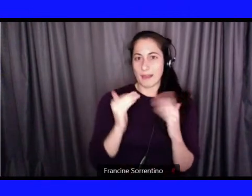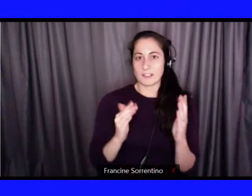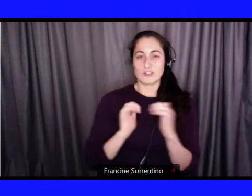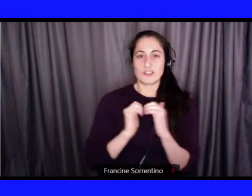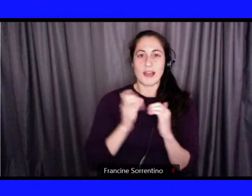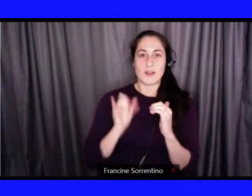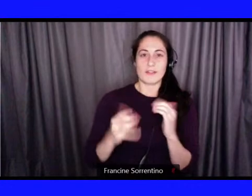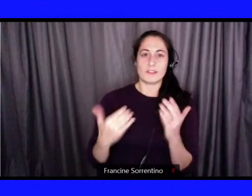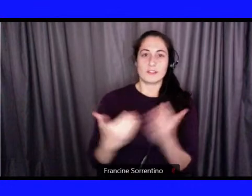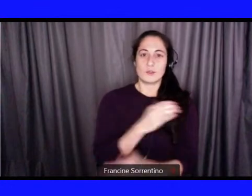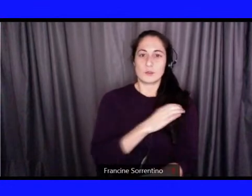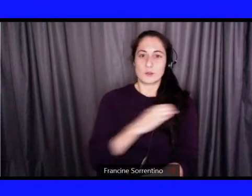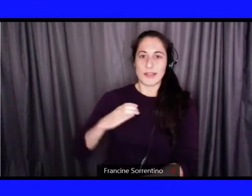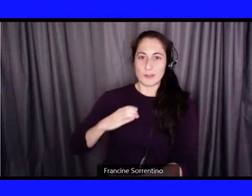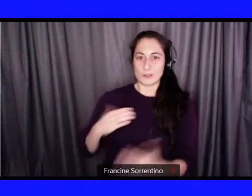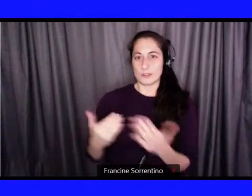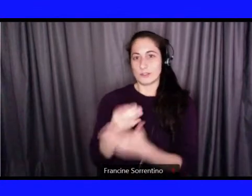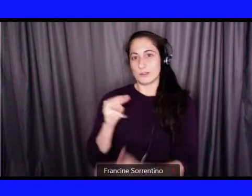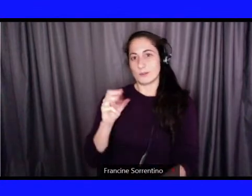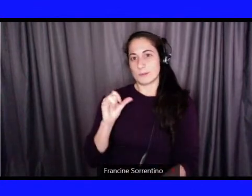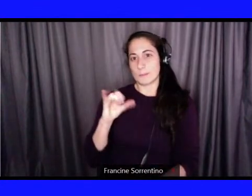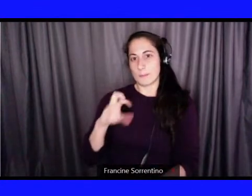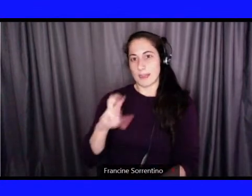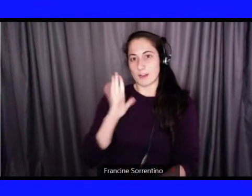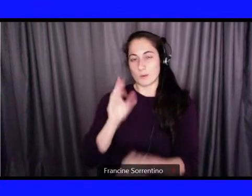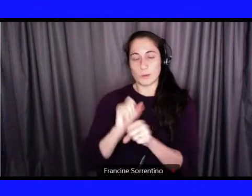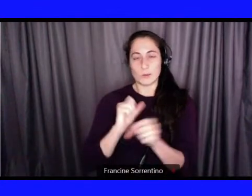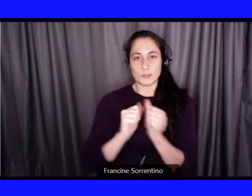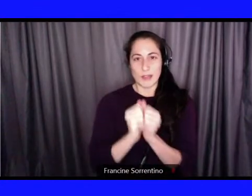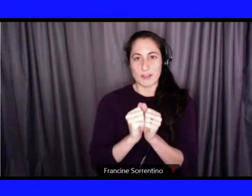it between you and Deb. Has the